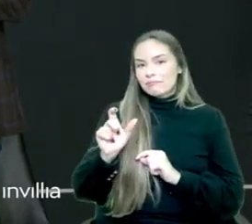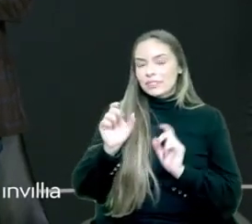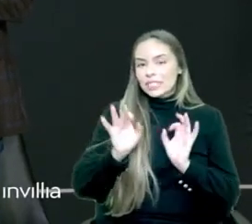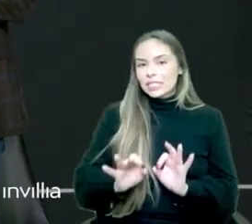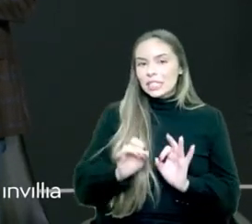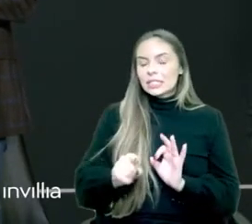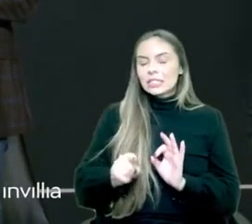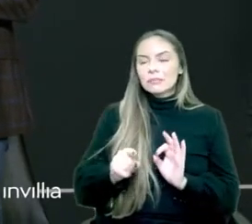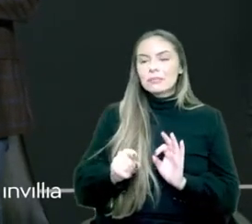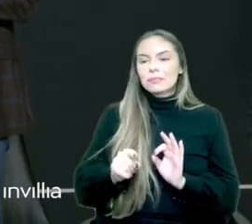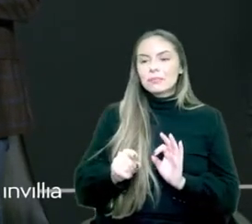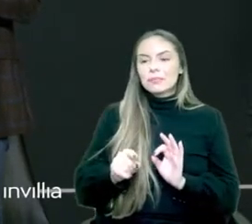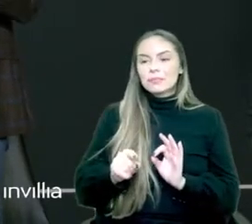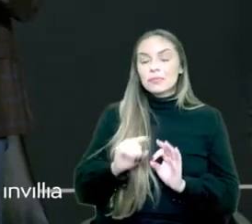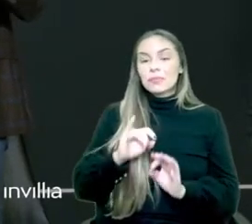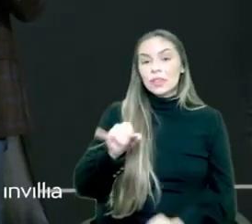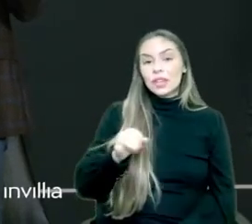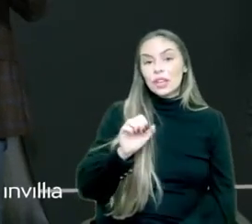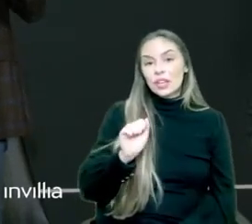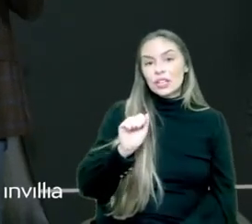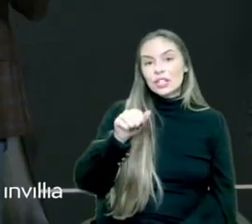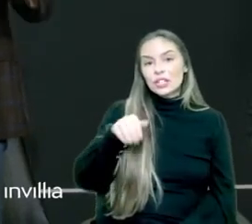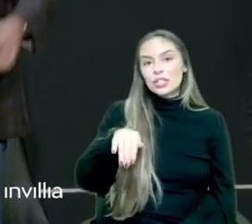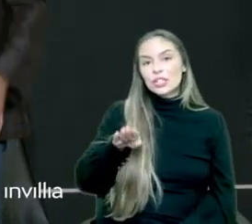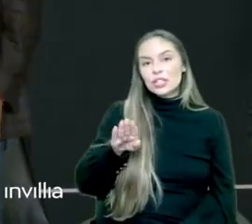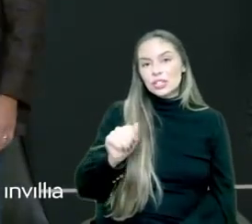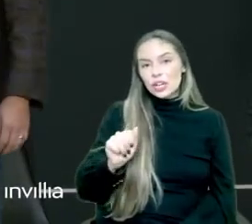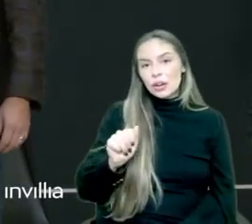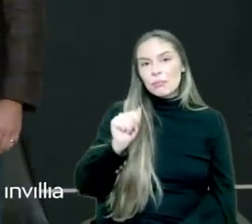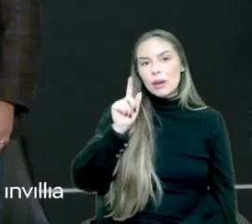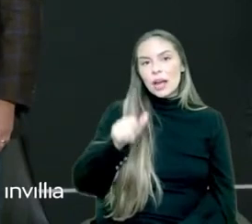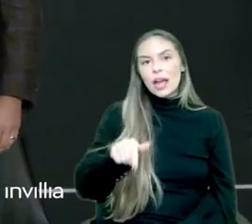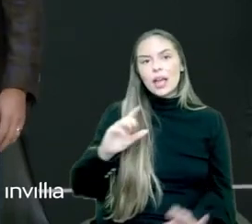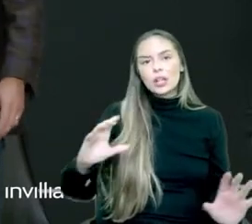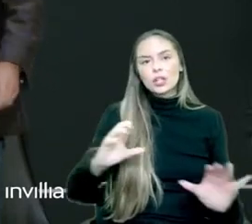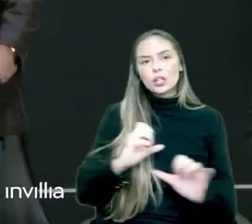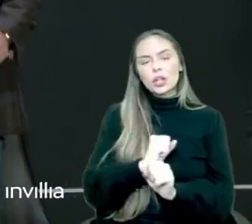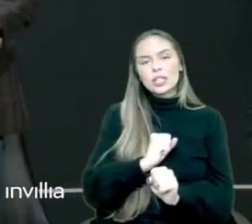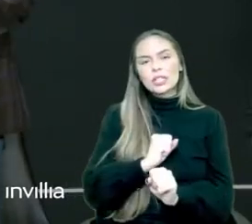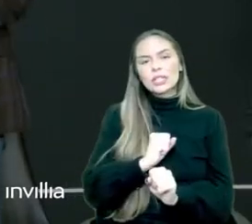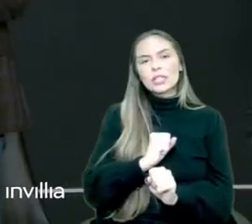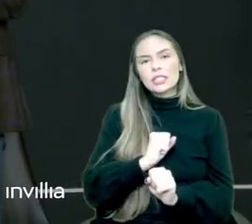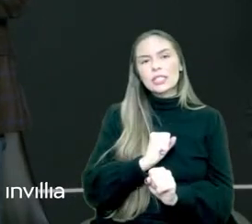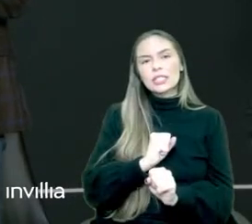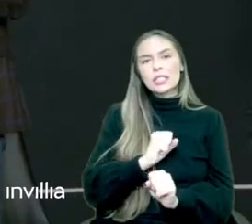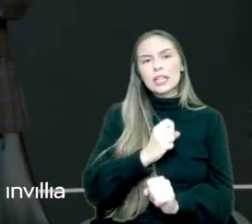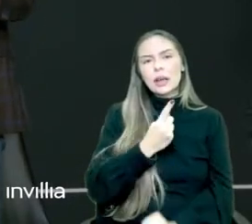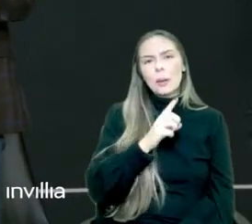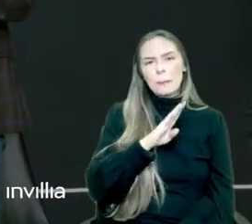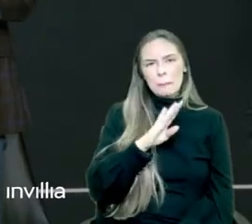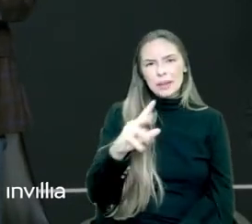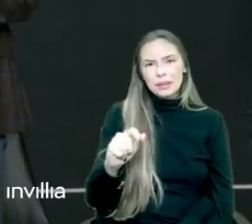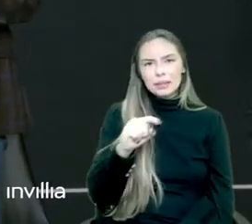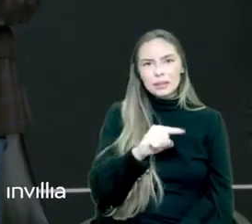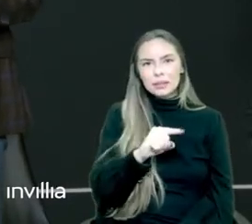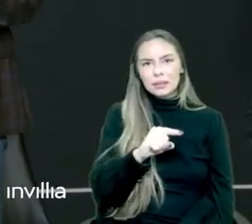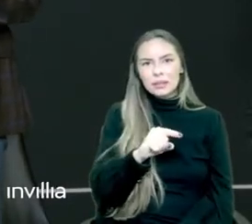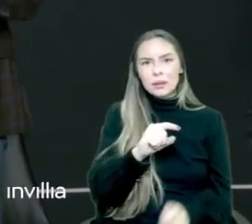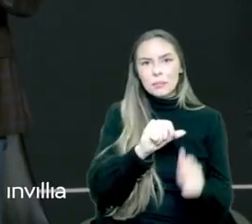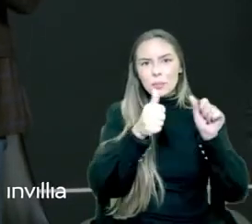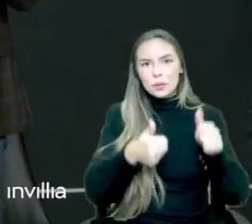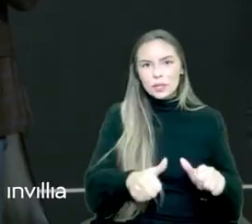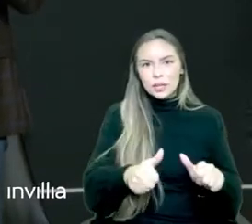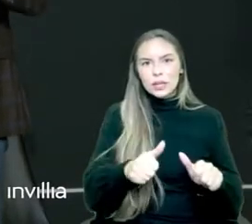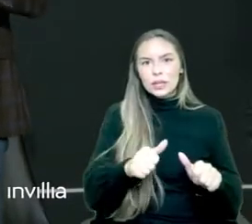so Jamba is in total 58 billion parameter model, but only has 12 billion active